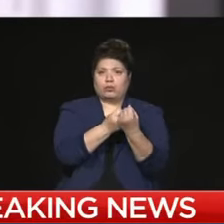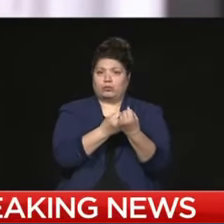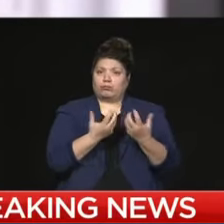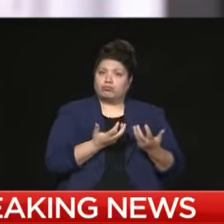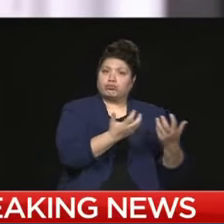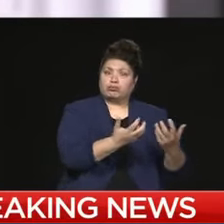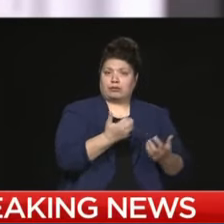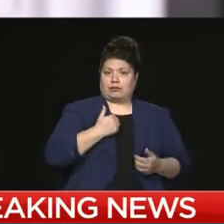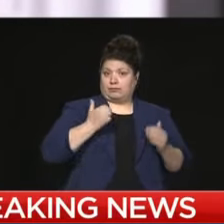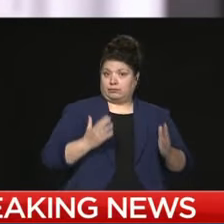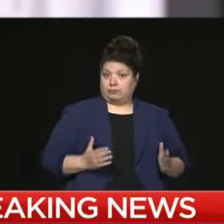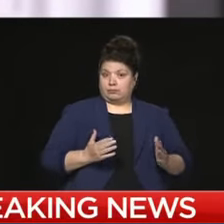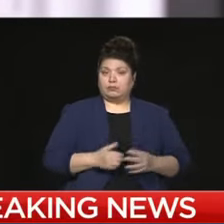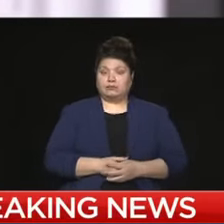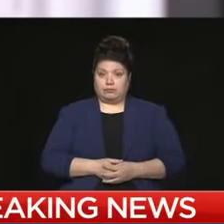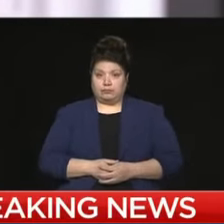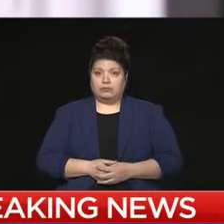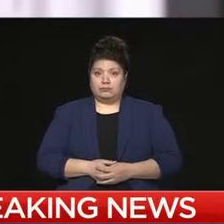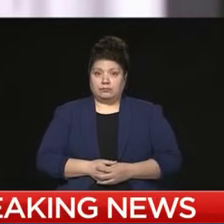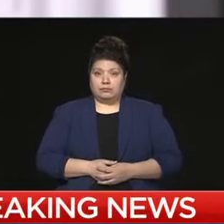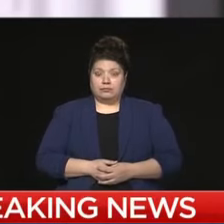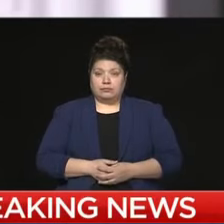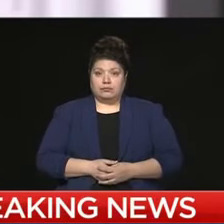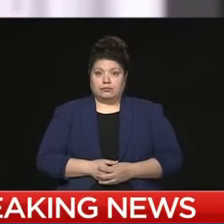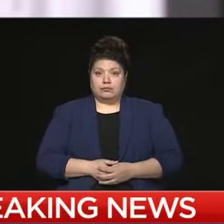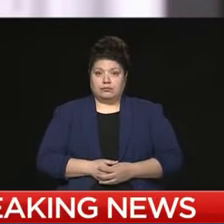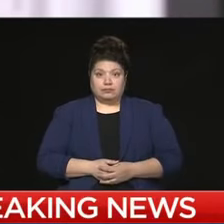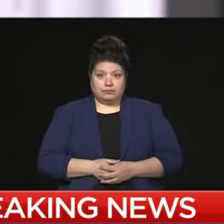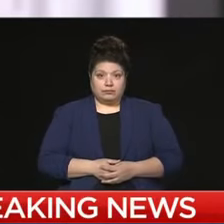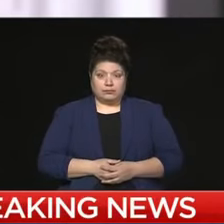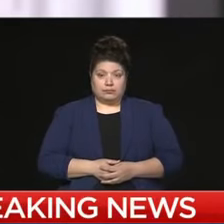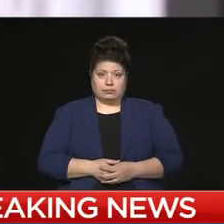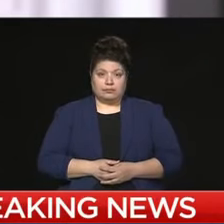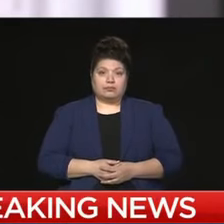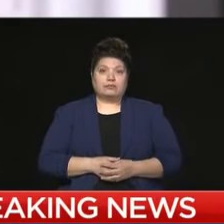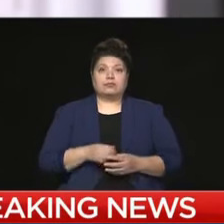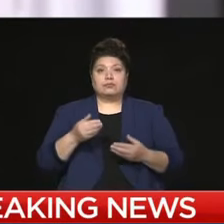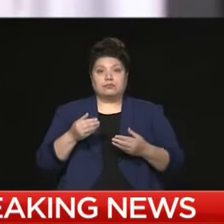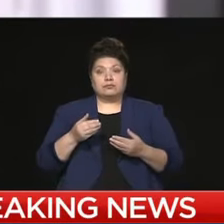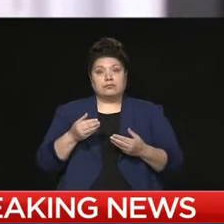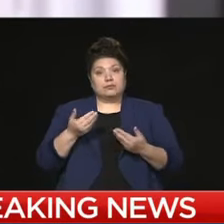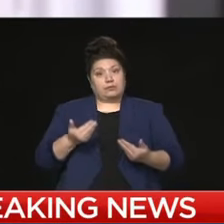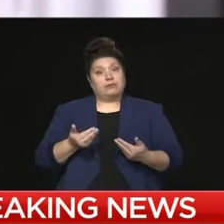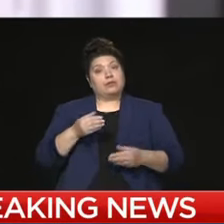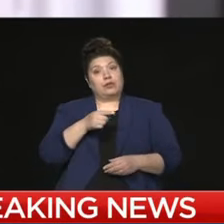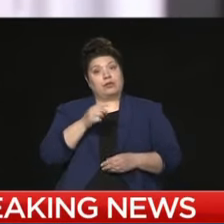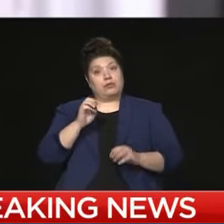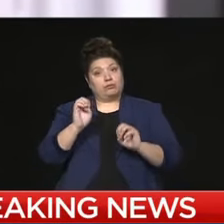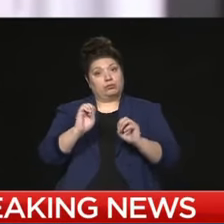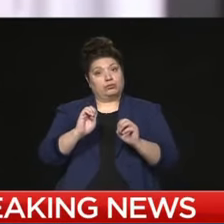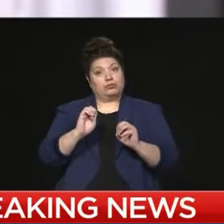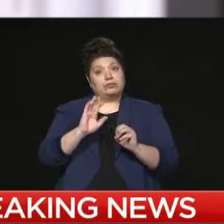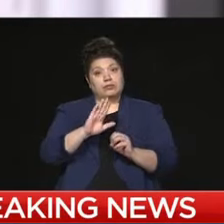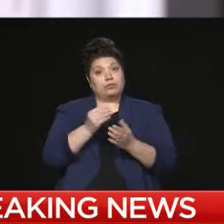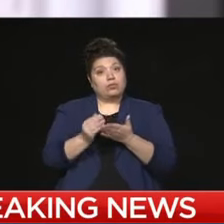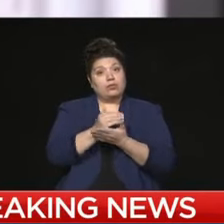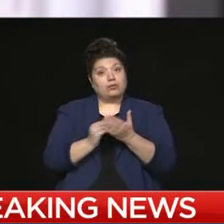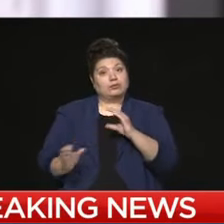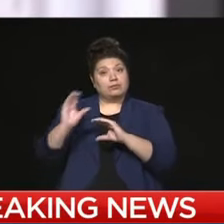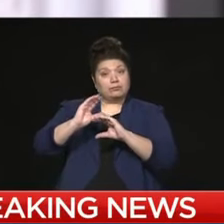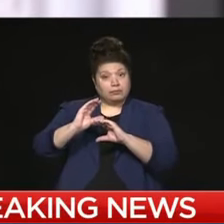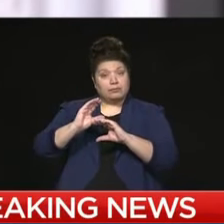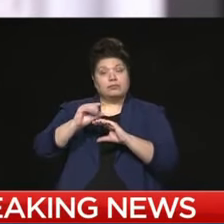pandemic. With the emergency wage subsidy, we allow more people to continue receiving